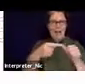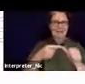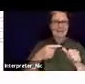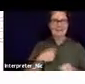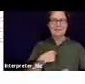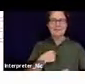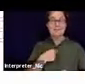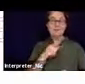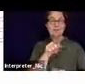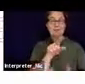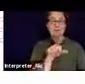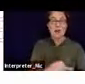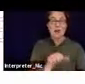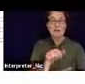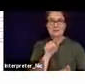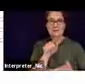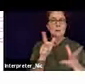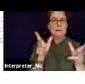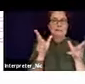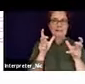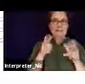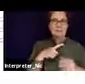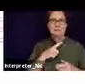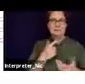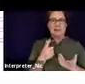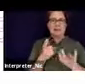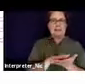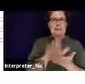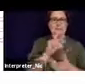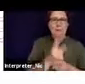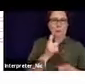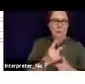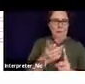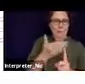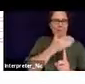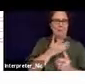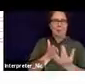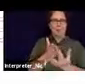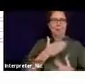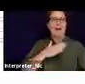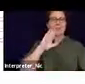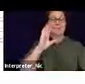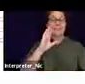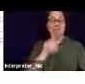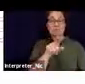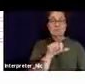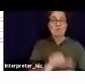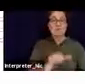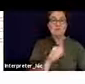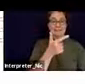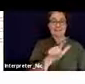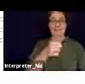So yes, 76%. And that's an awful lot of fear. And as I said, that's, that's